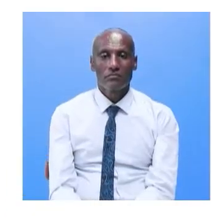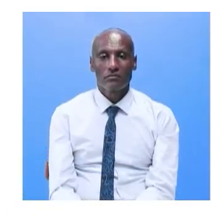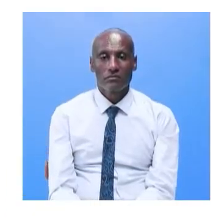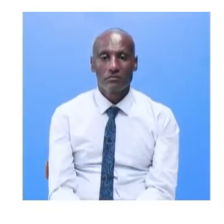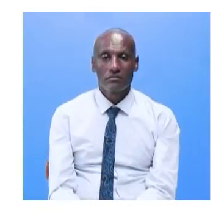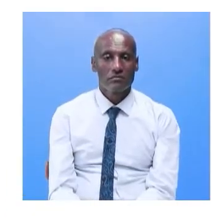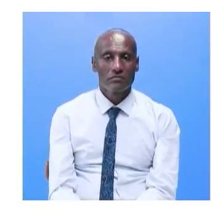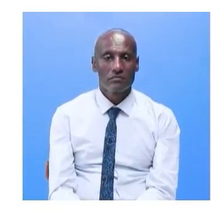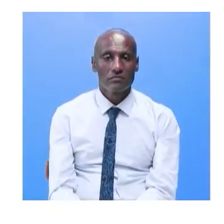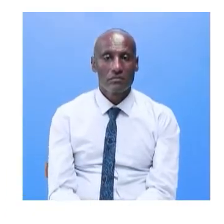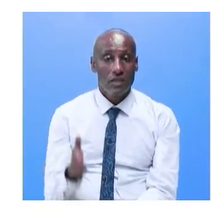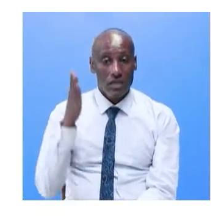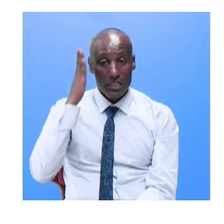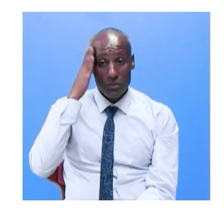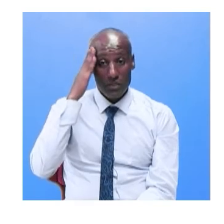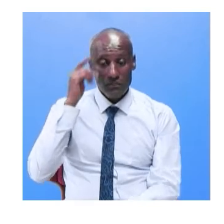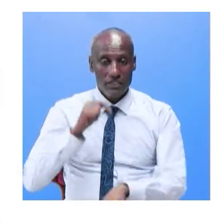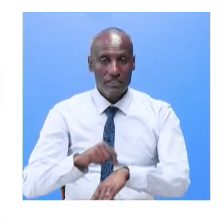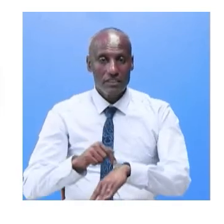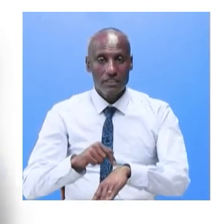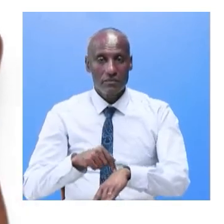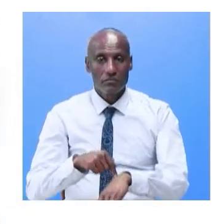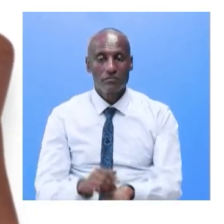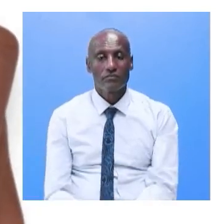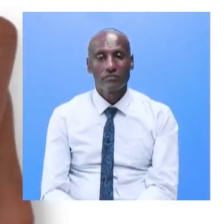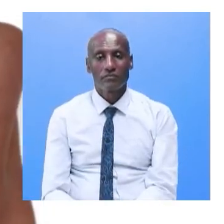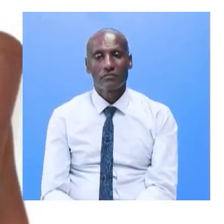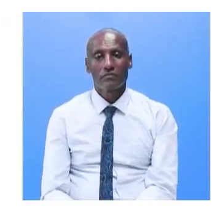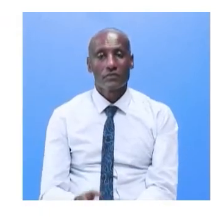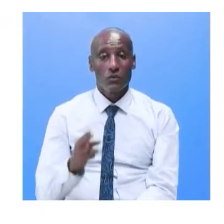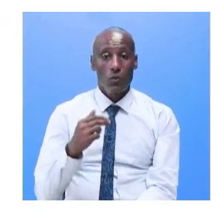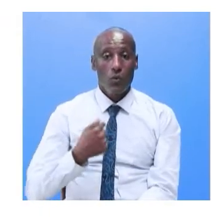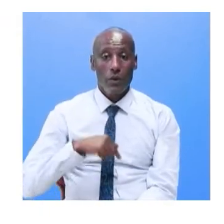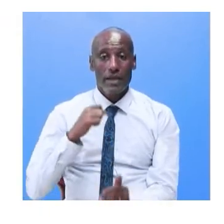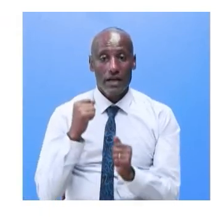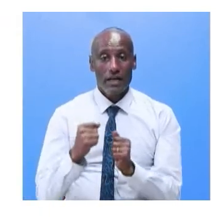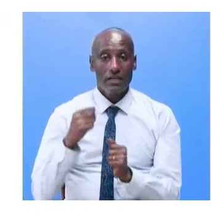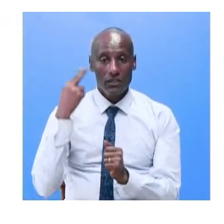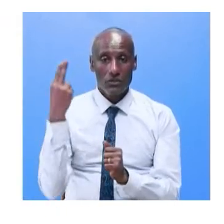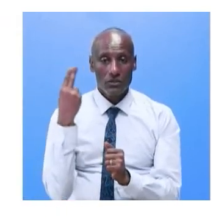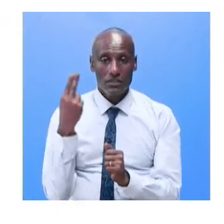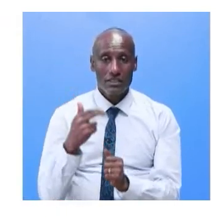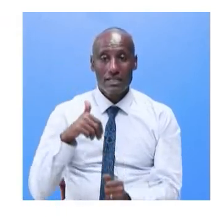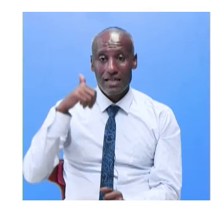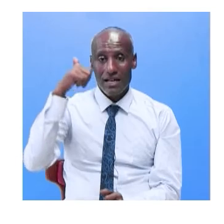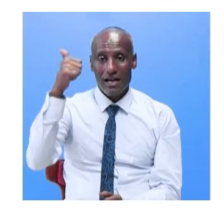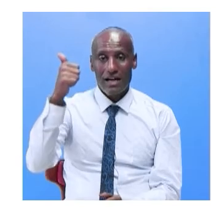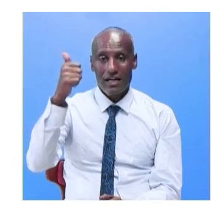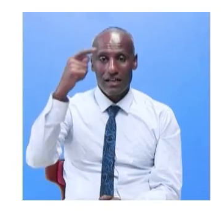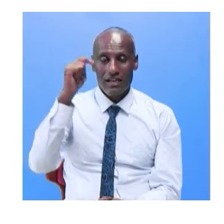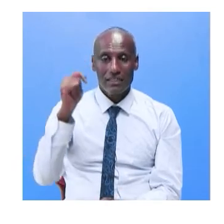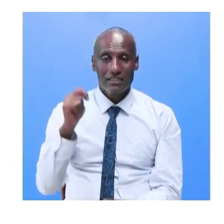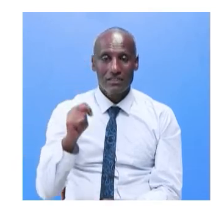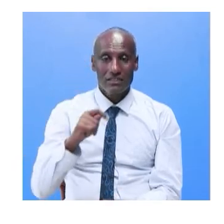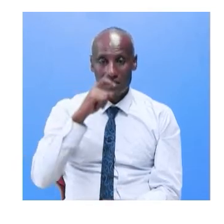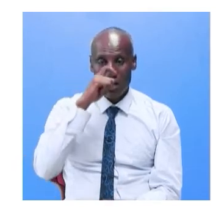Specific time. So for specific time, we can use what? At. Bravo,